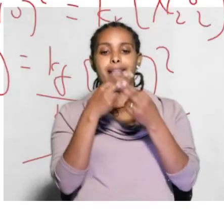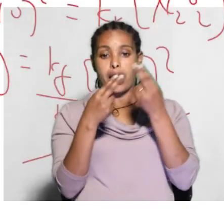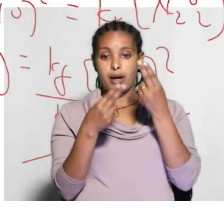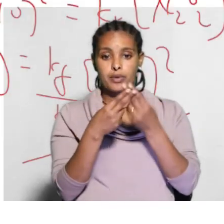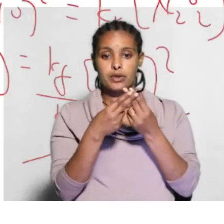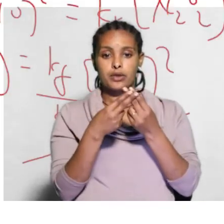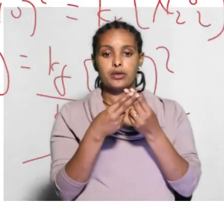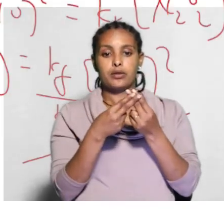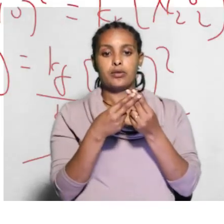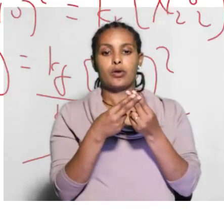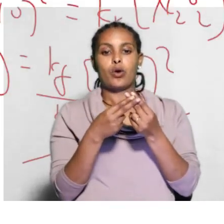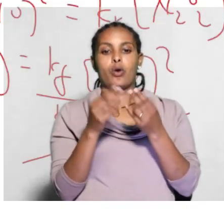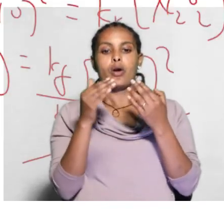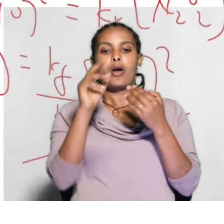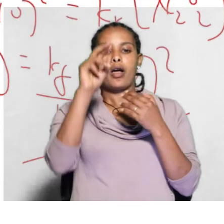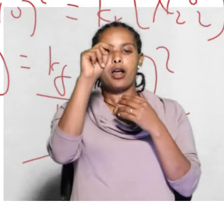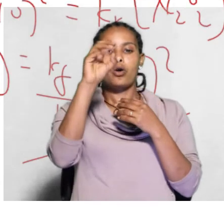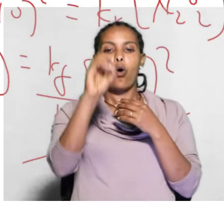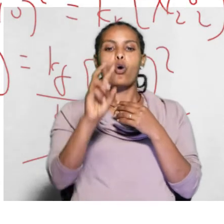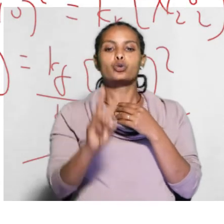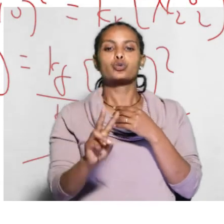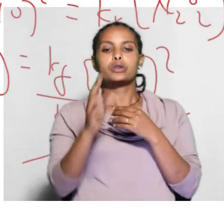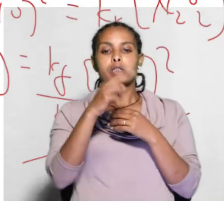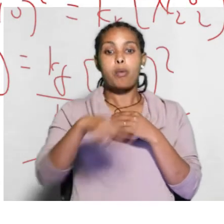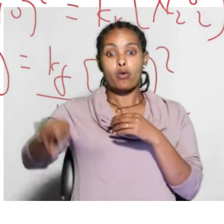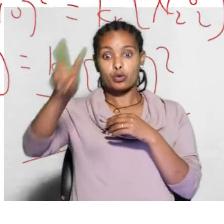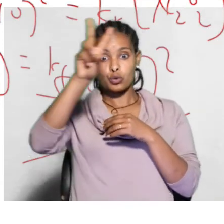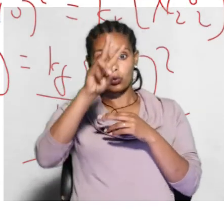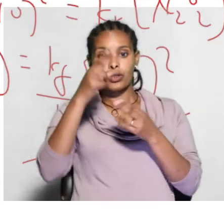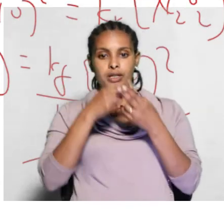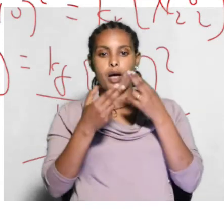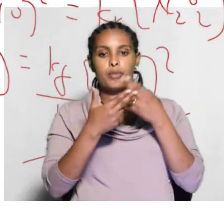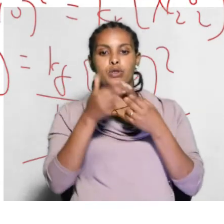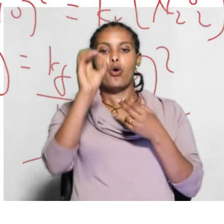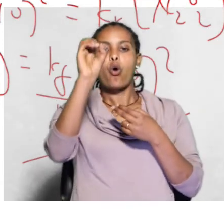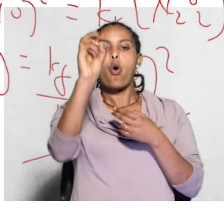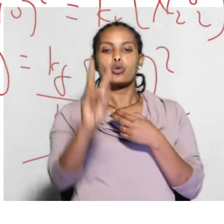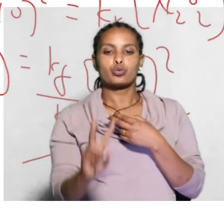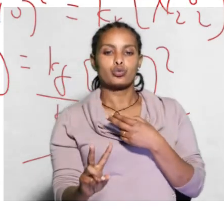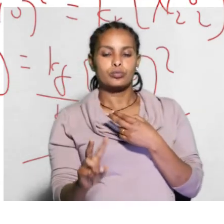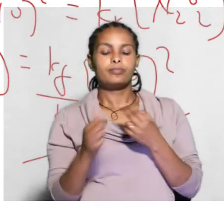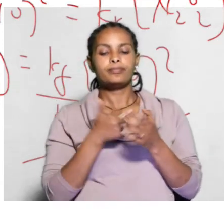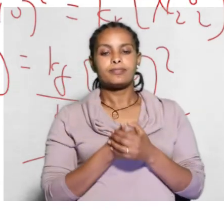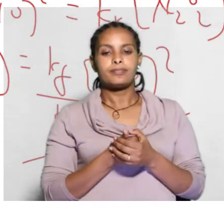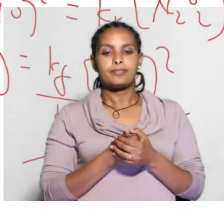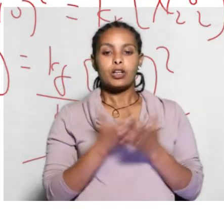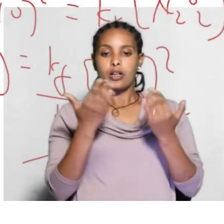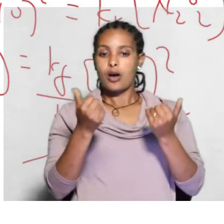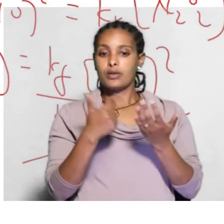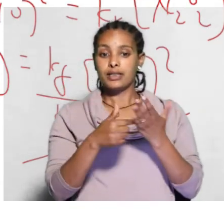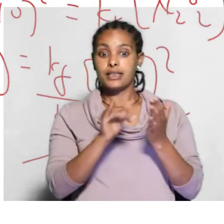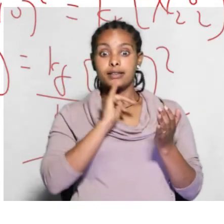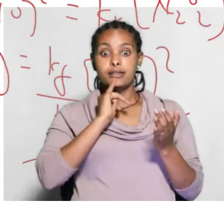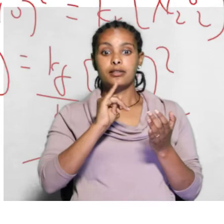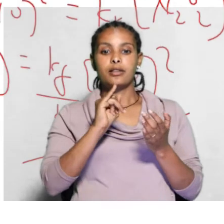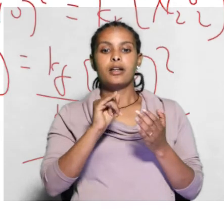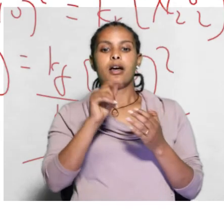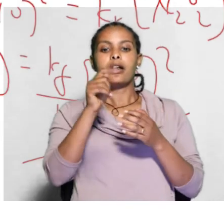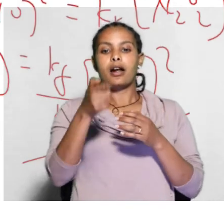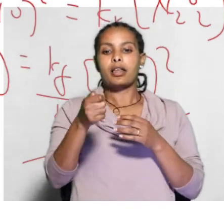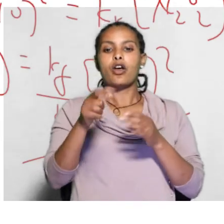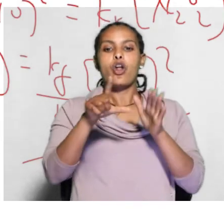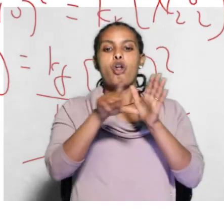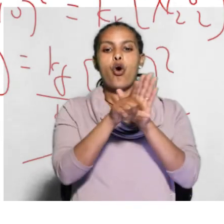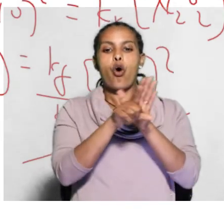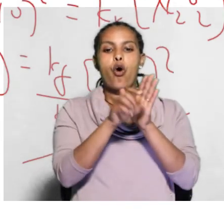times concentration of NO to the power 2 times concentration of O2. Now, this is the rate